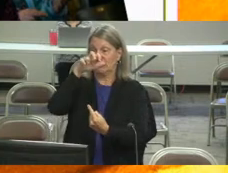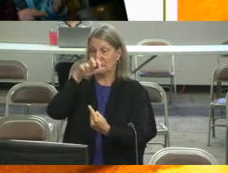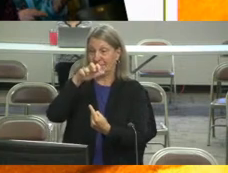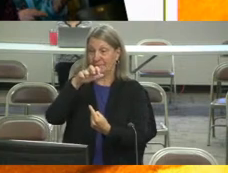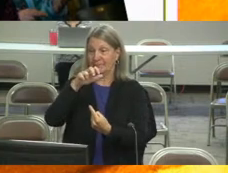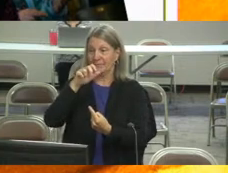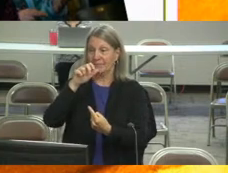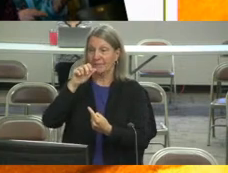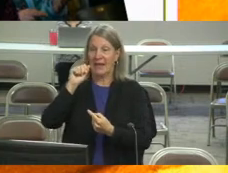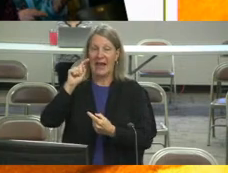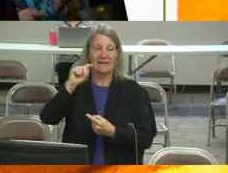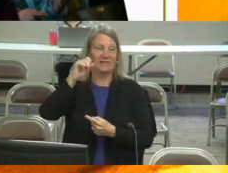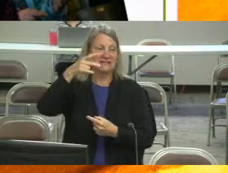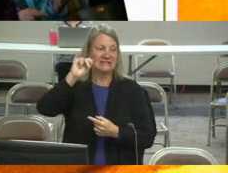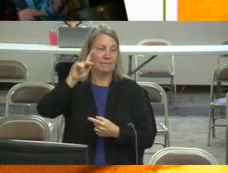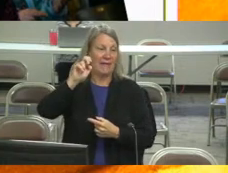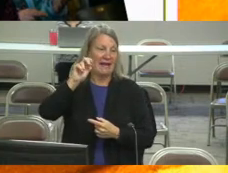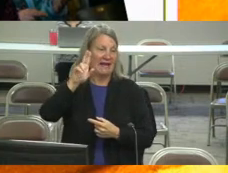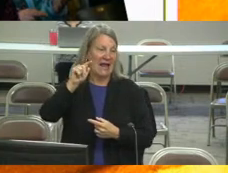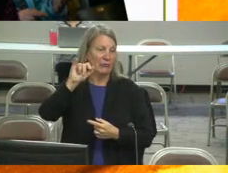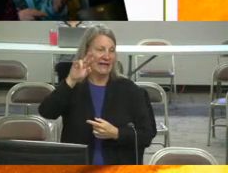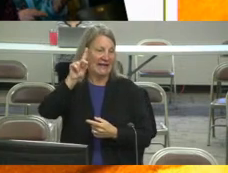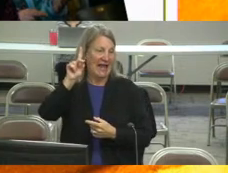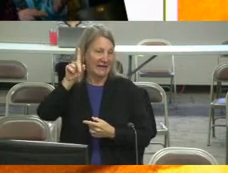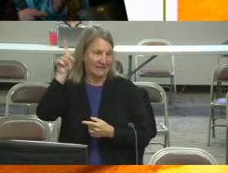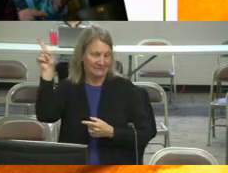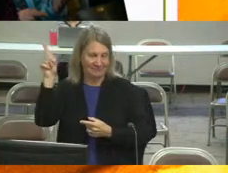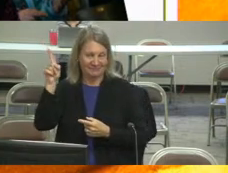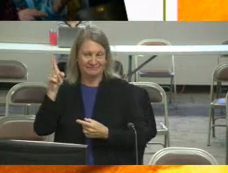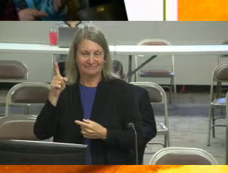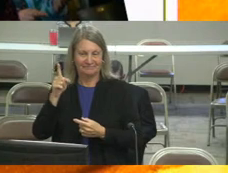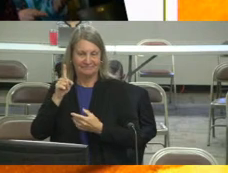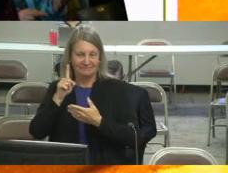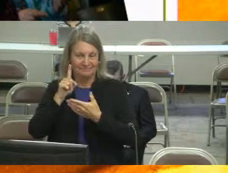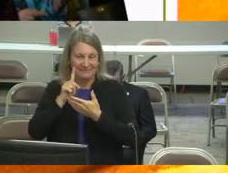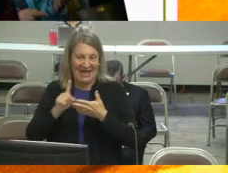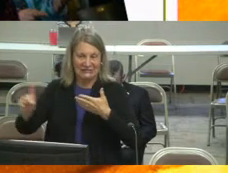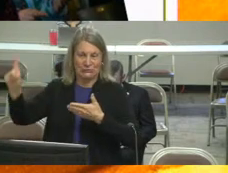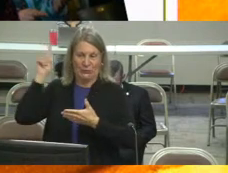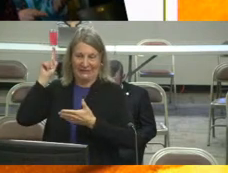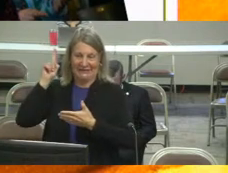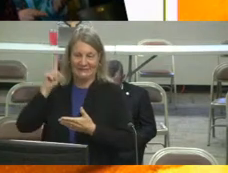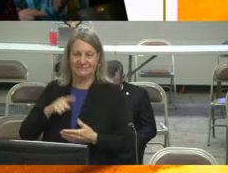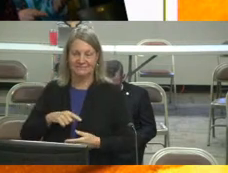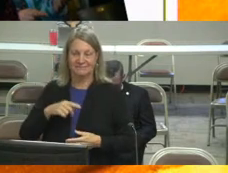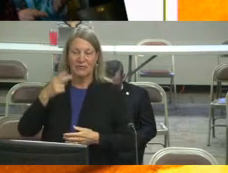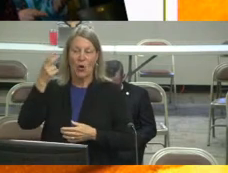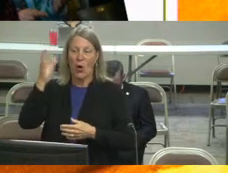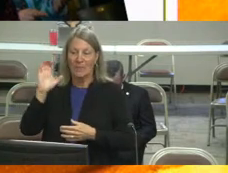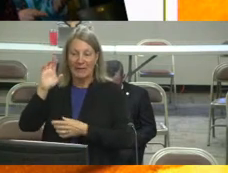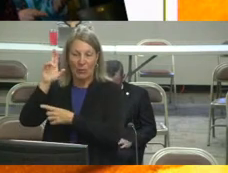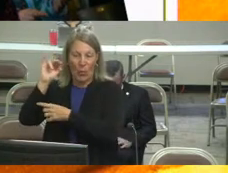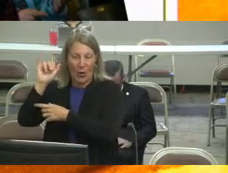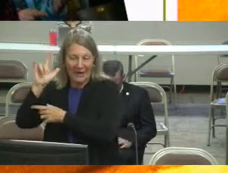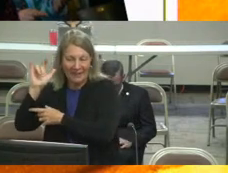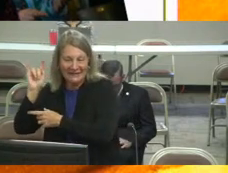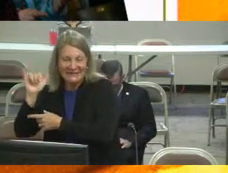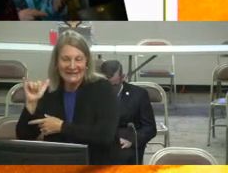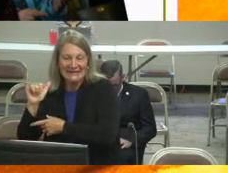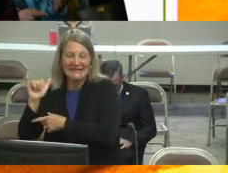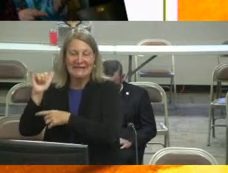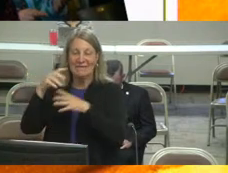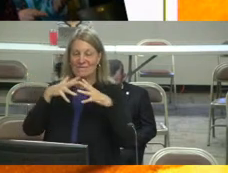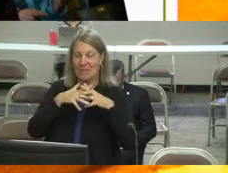our volleyball team won a tournament championship at the spikeout tournament in Indiana that was uh